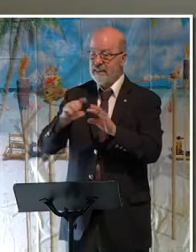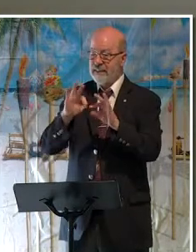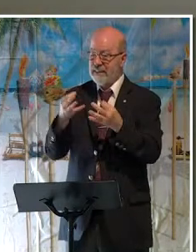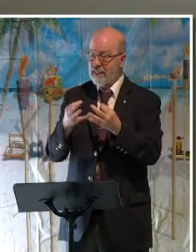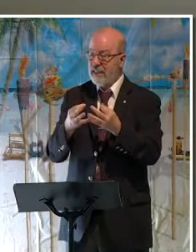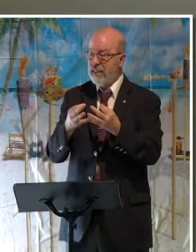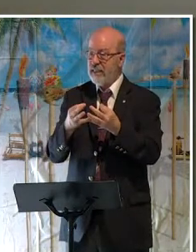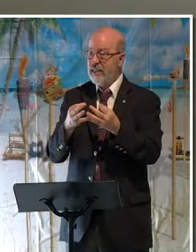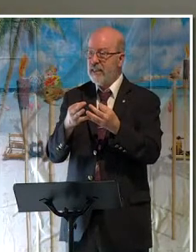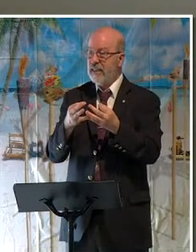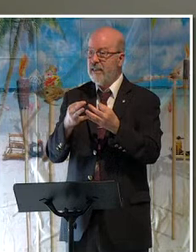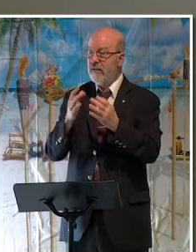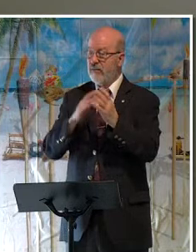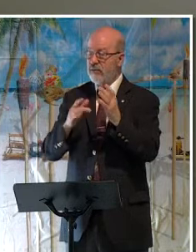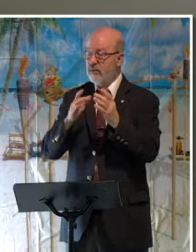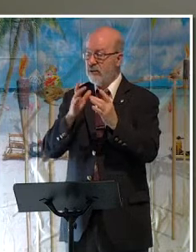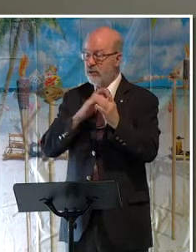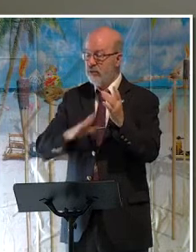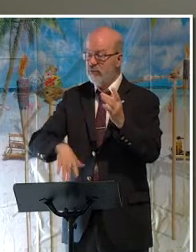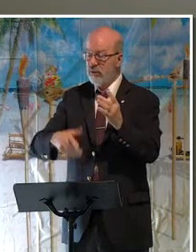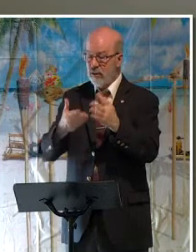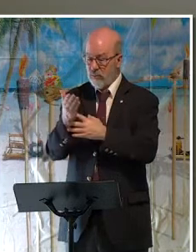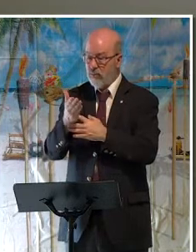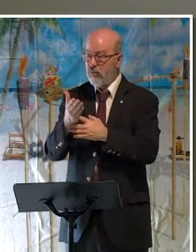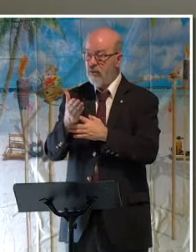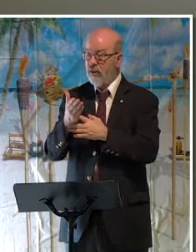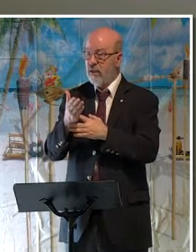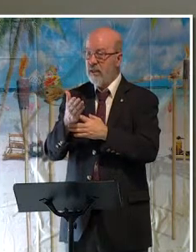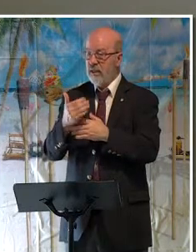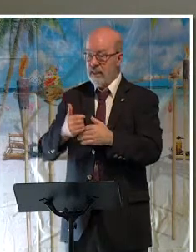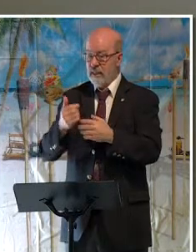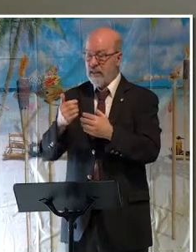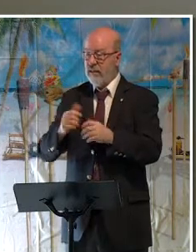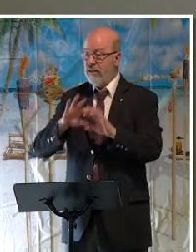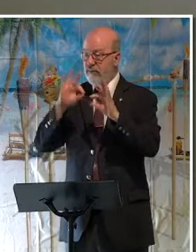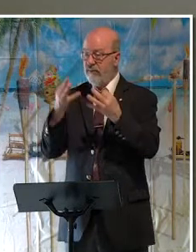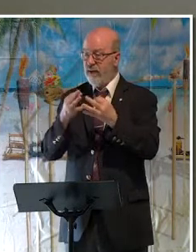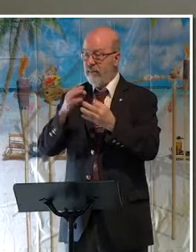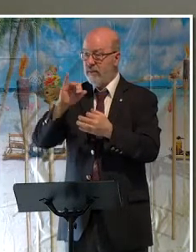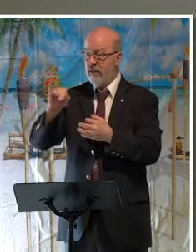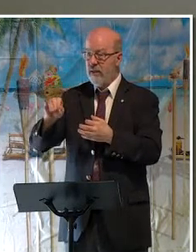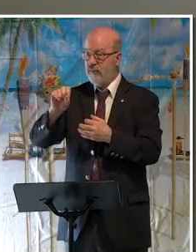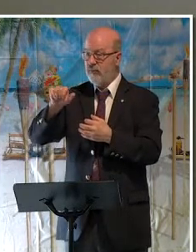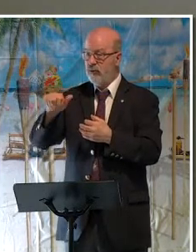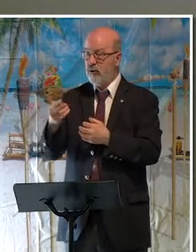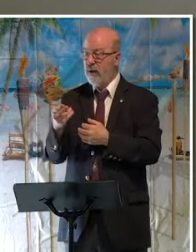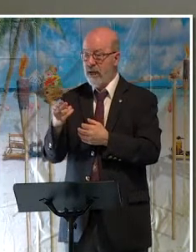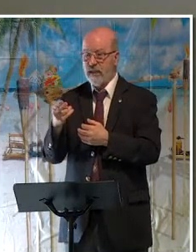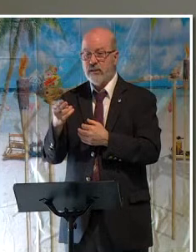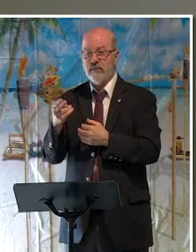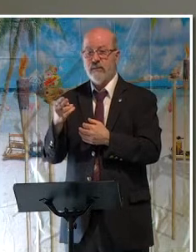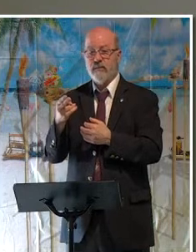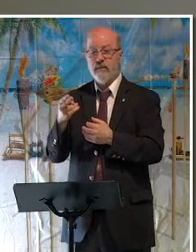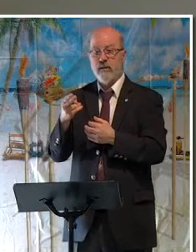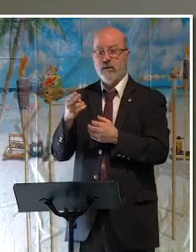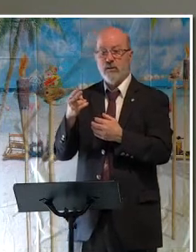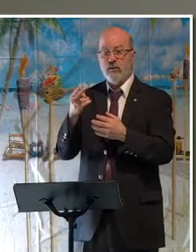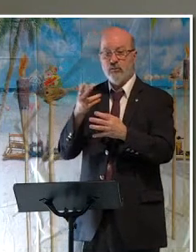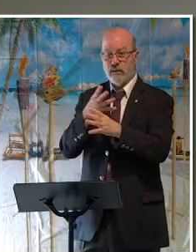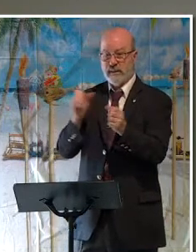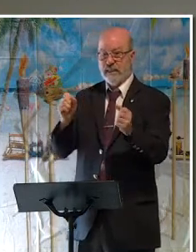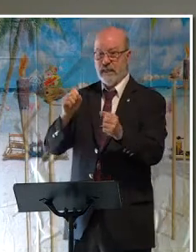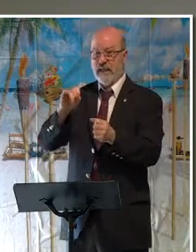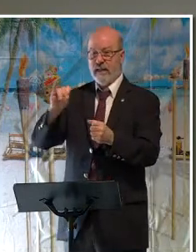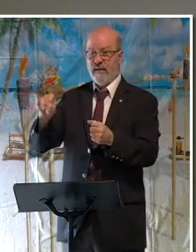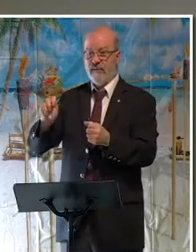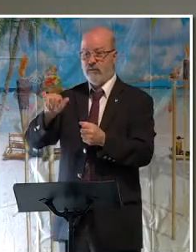of called Jesus Christ that will come through the line of Joash. And so in saving Joash,